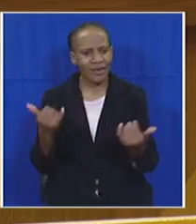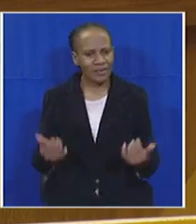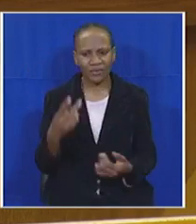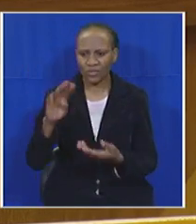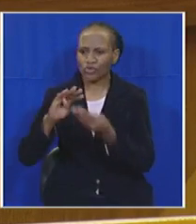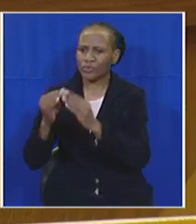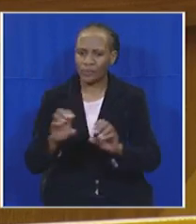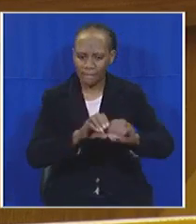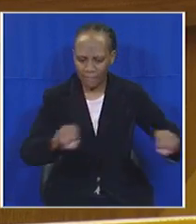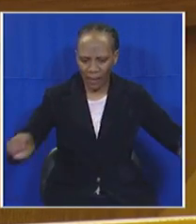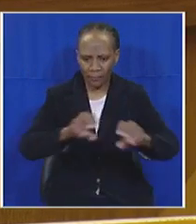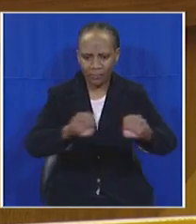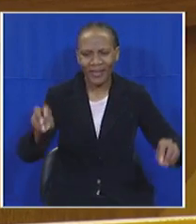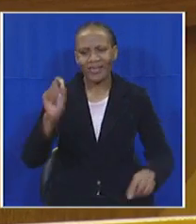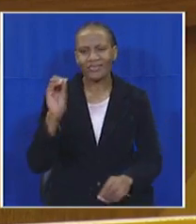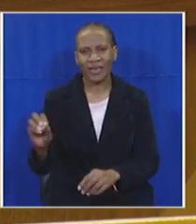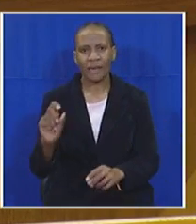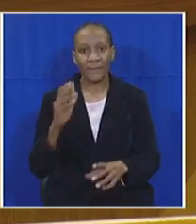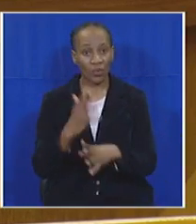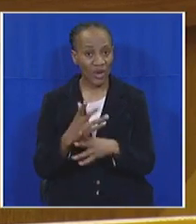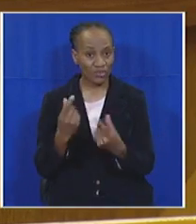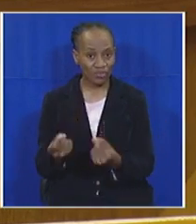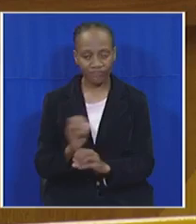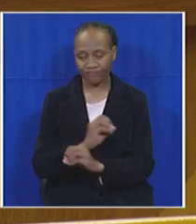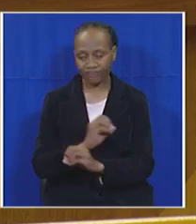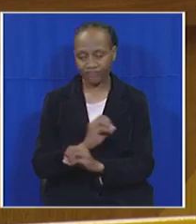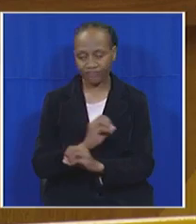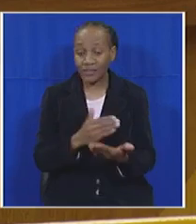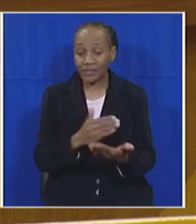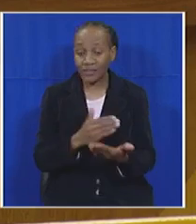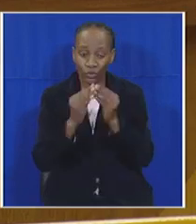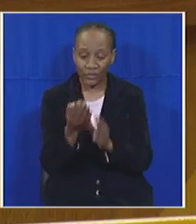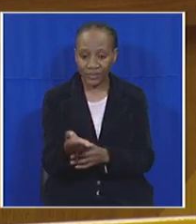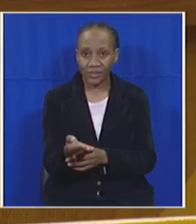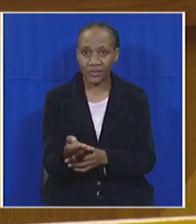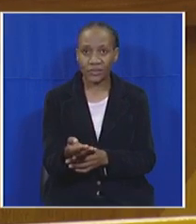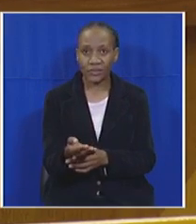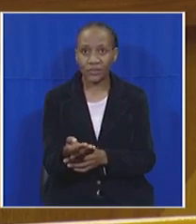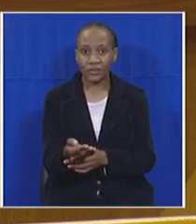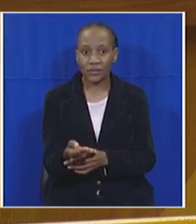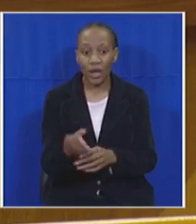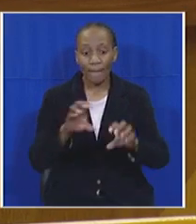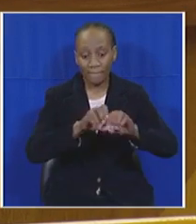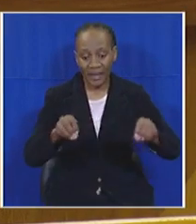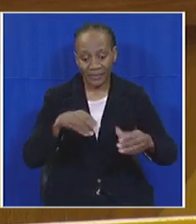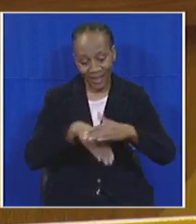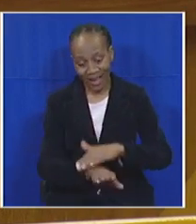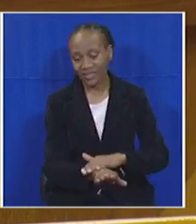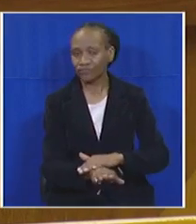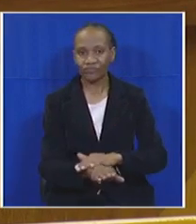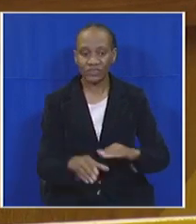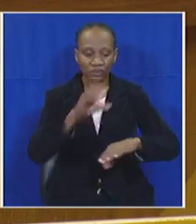that are buried ankle deep in the ground. In some areas, even left lying on top of the ground. Needless to